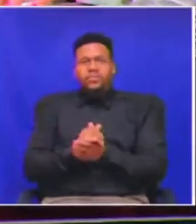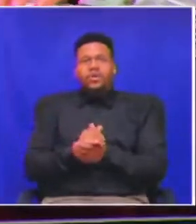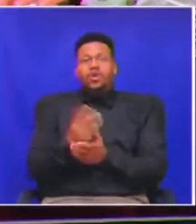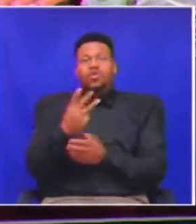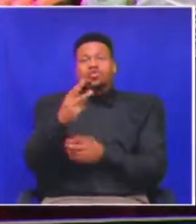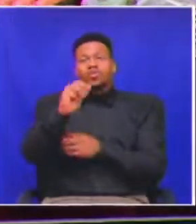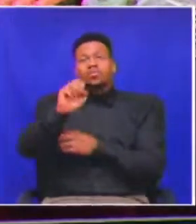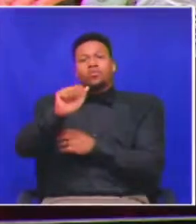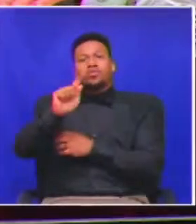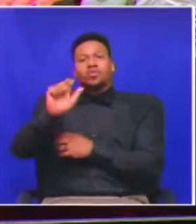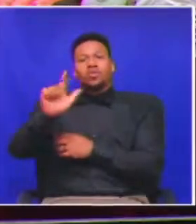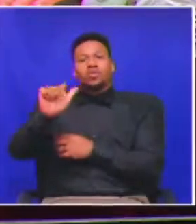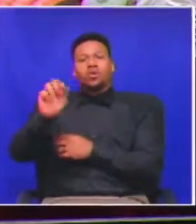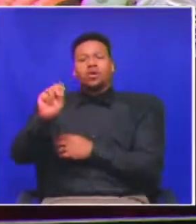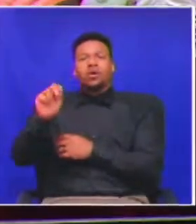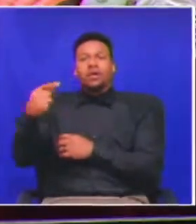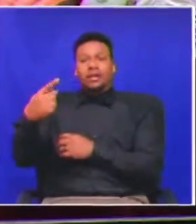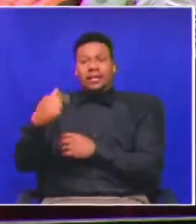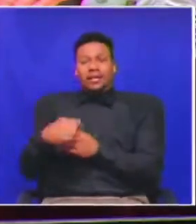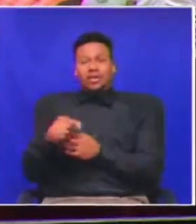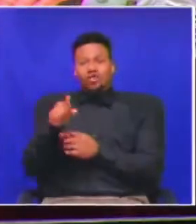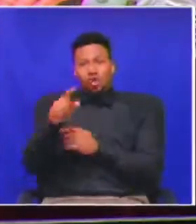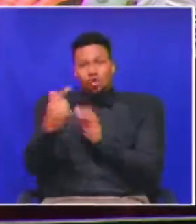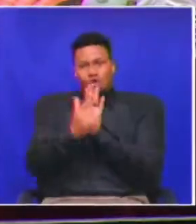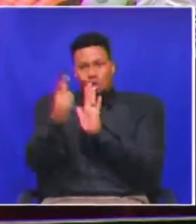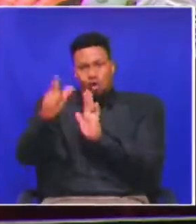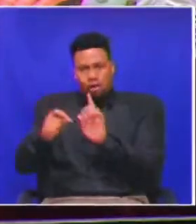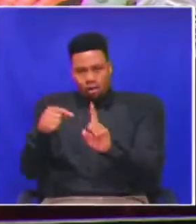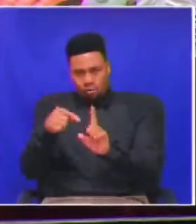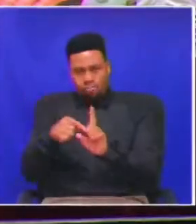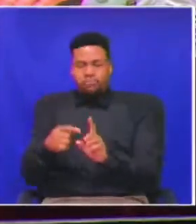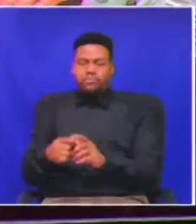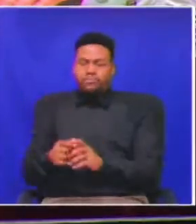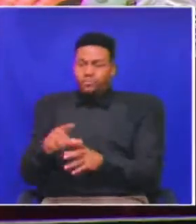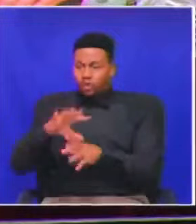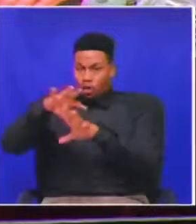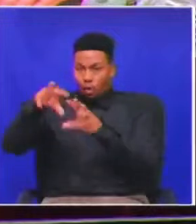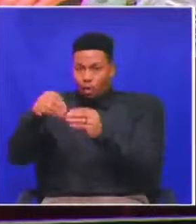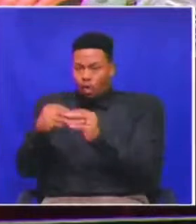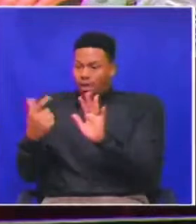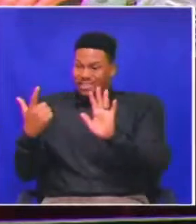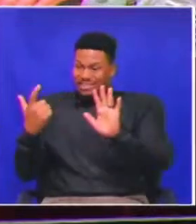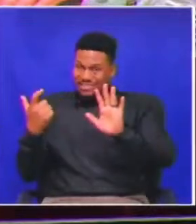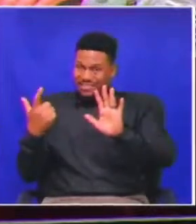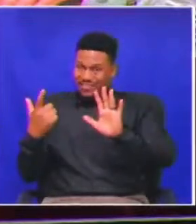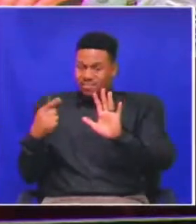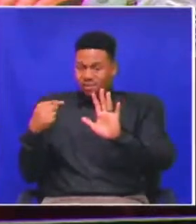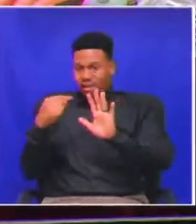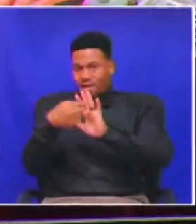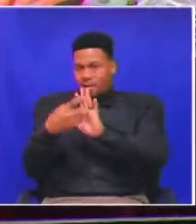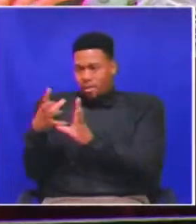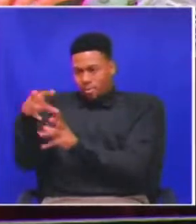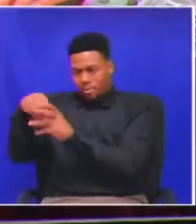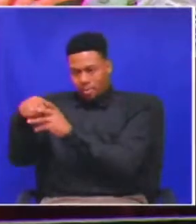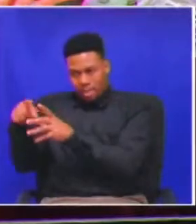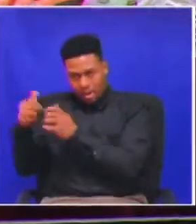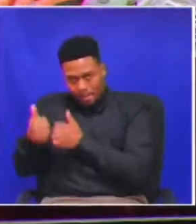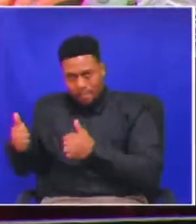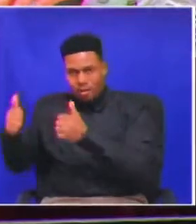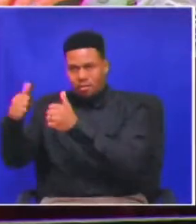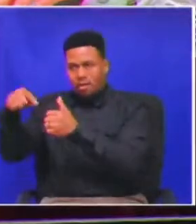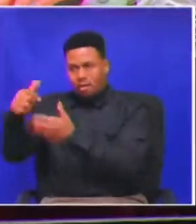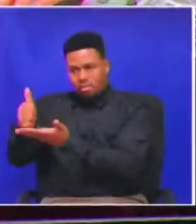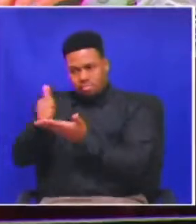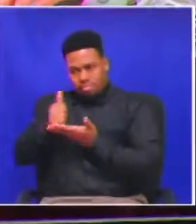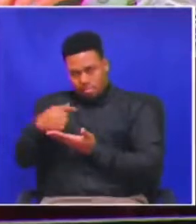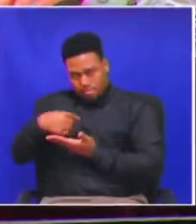Lawyers. These are the individuals I've put and appointed on the panel that will assist me